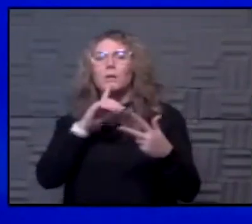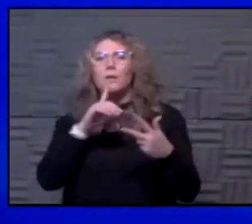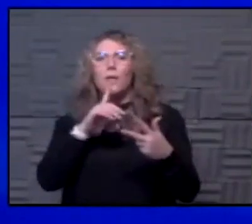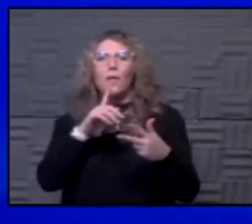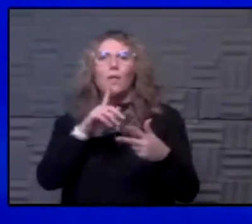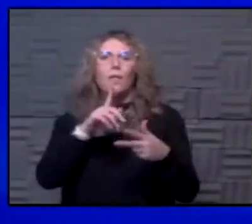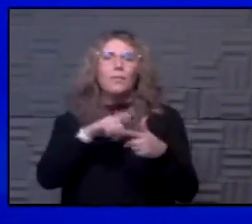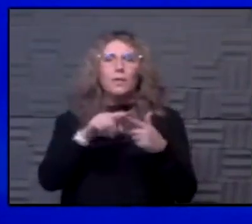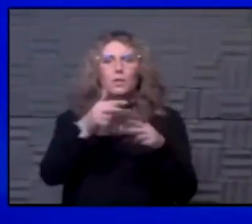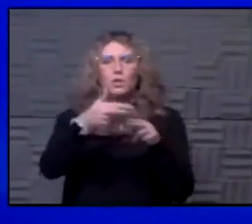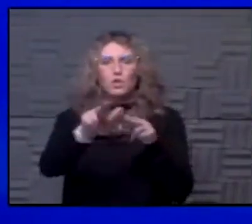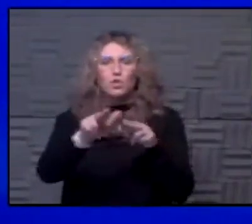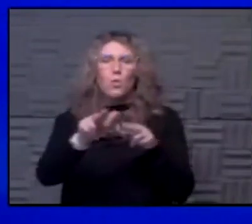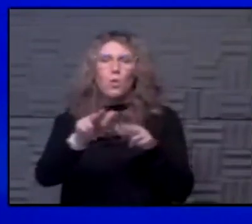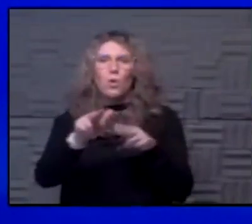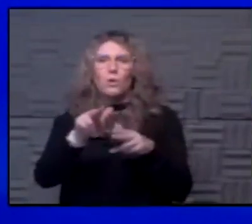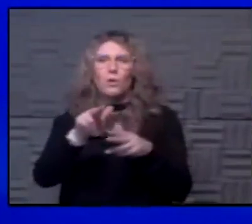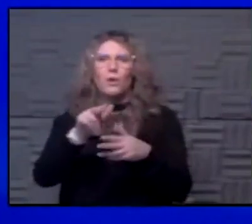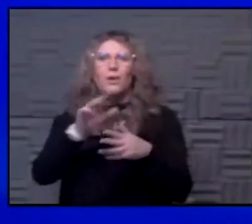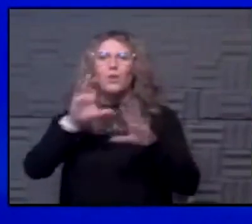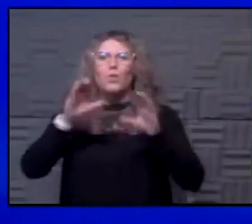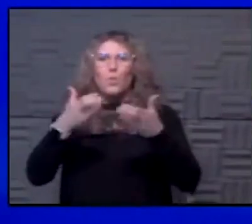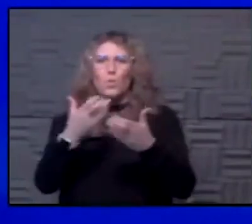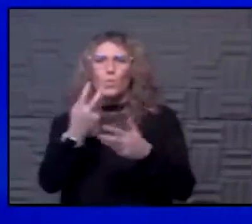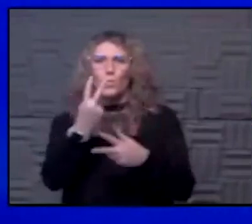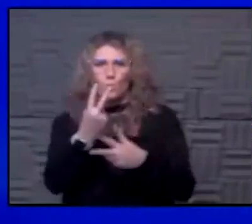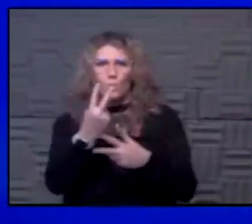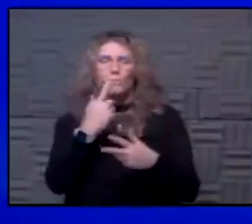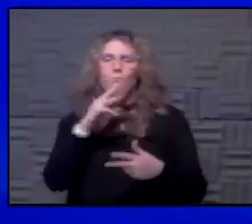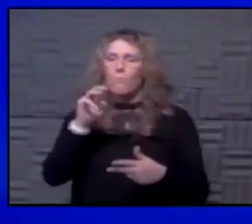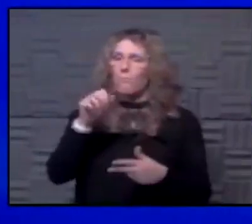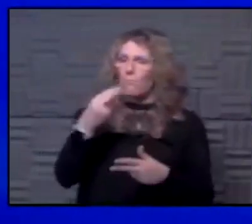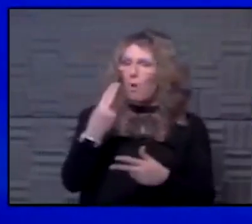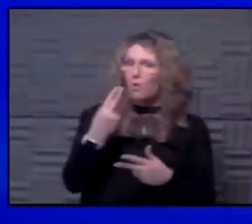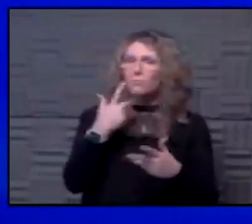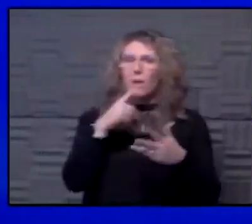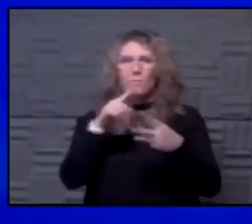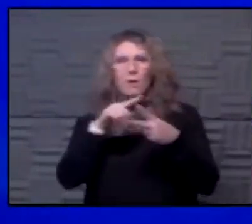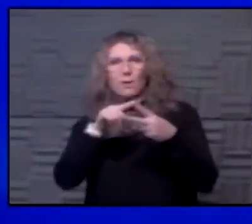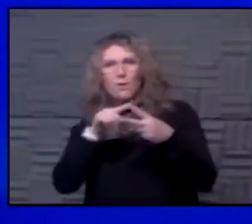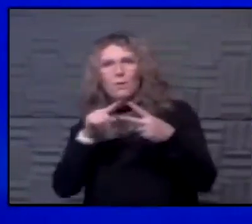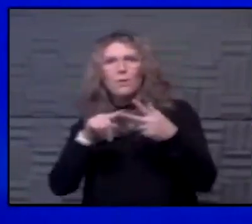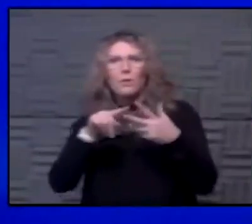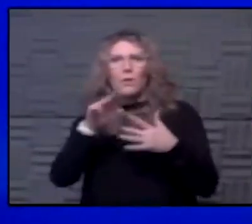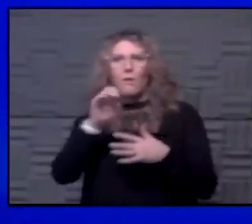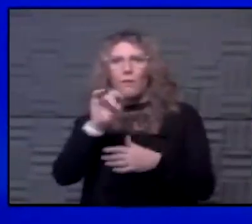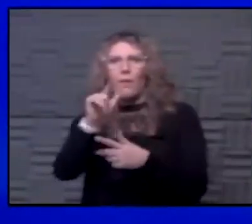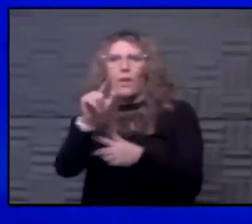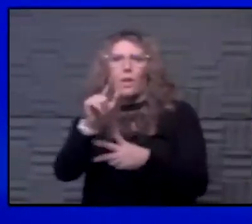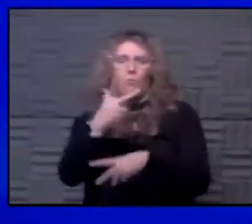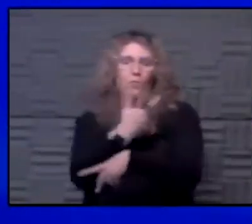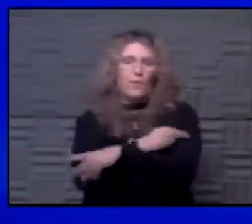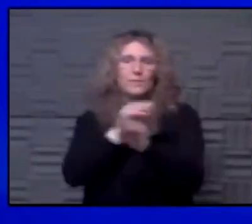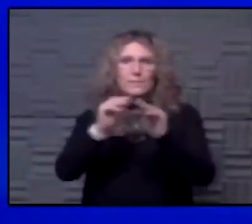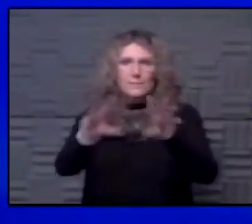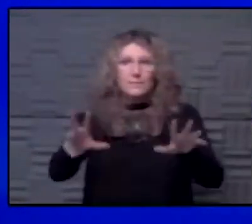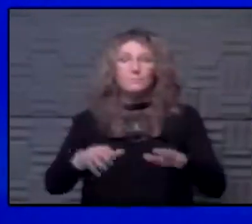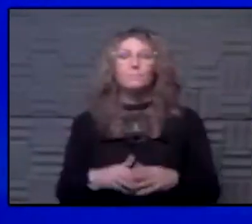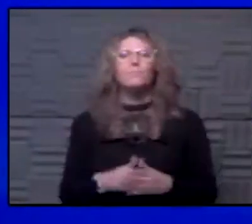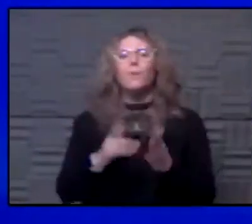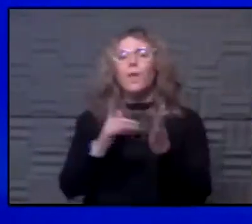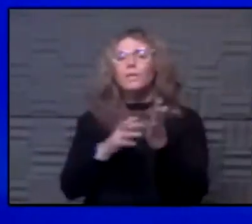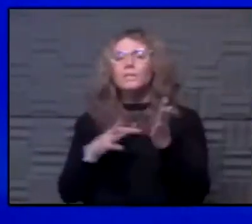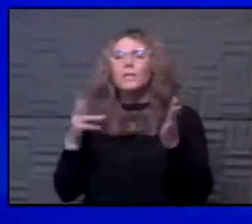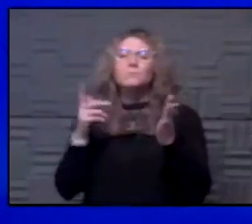short phase 2, I'm sorry, in March and maybe the beginning of April as vaccines really hit the area.